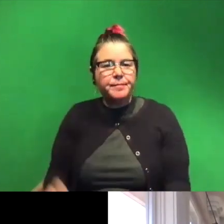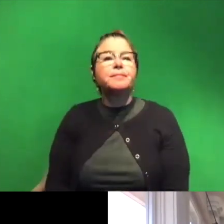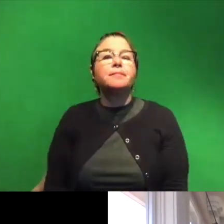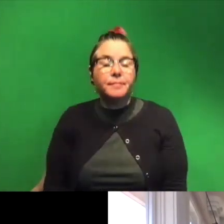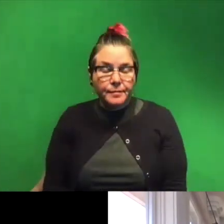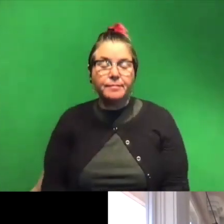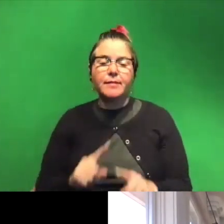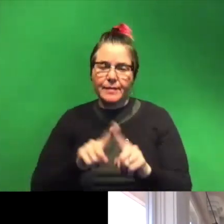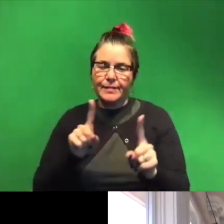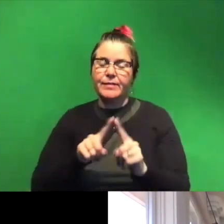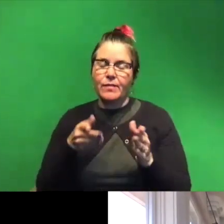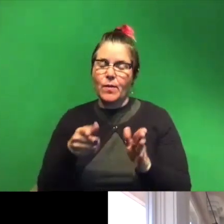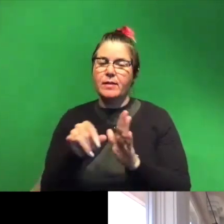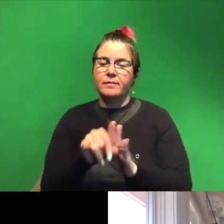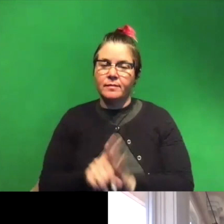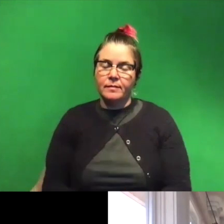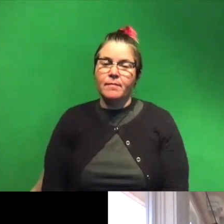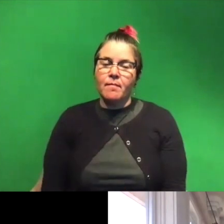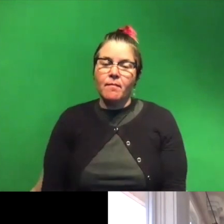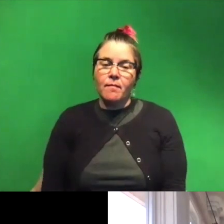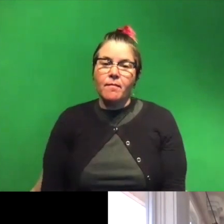of ways to tell.